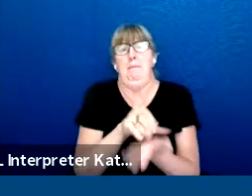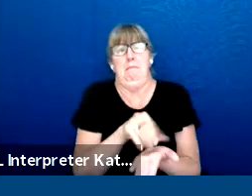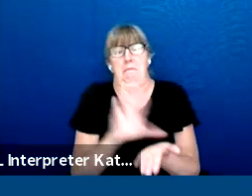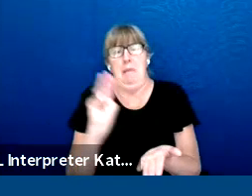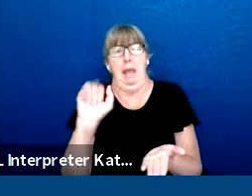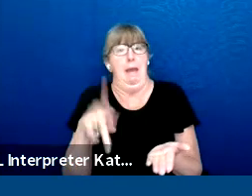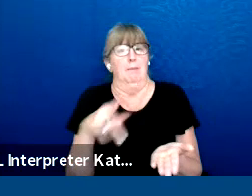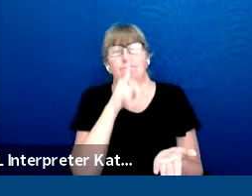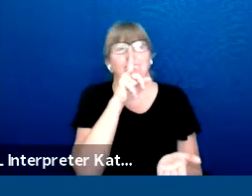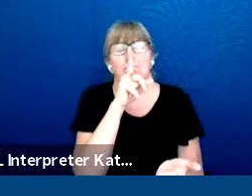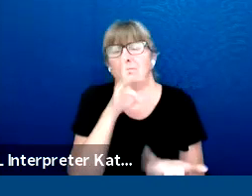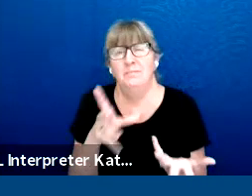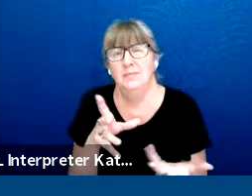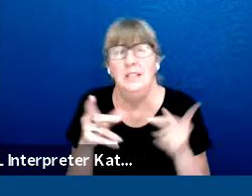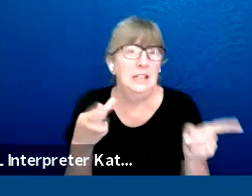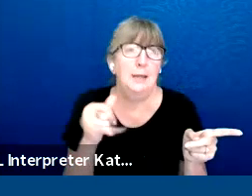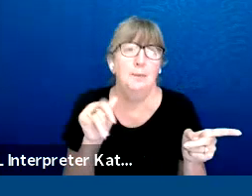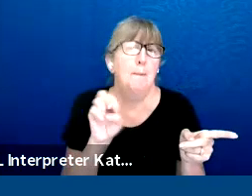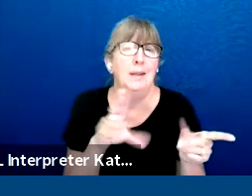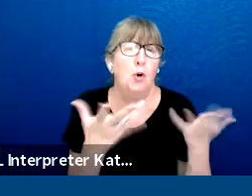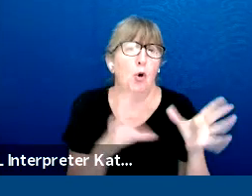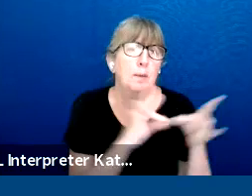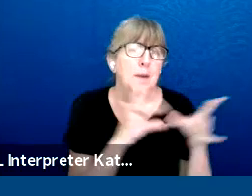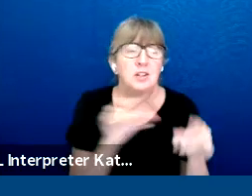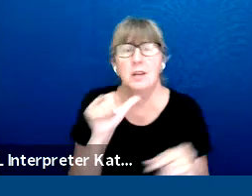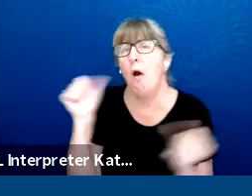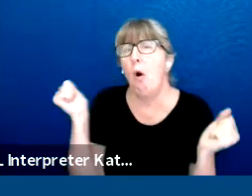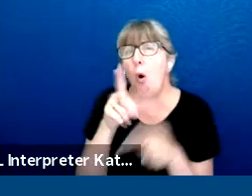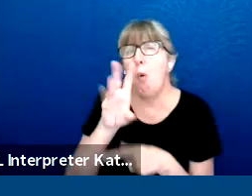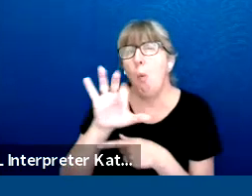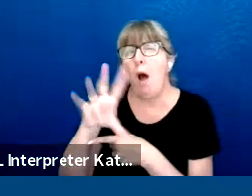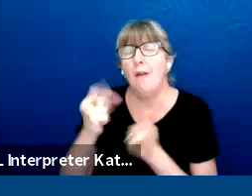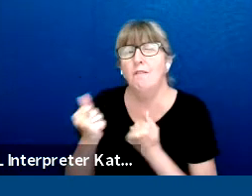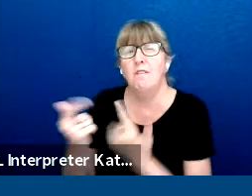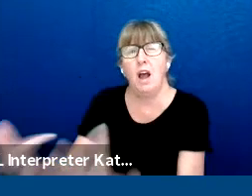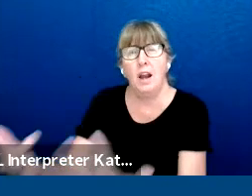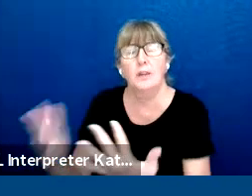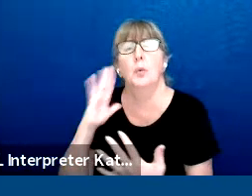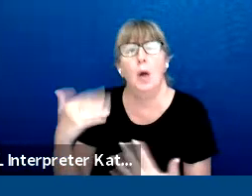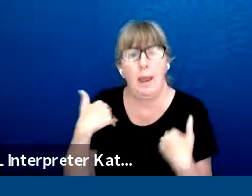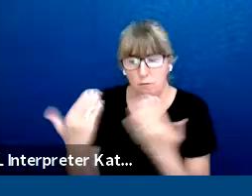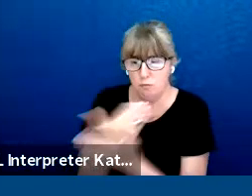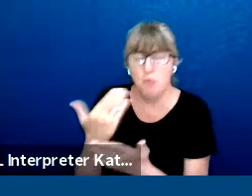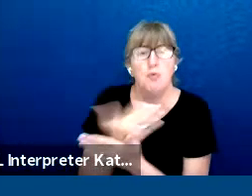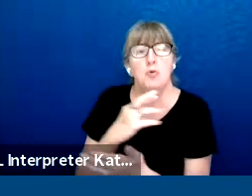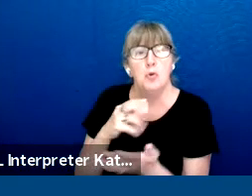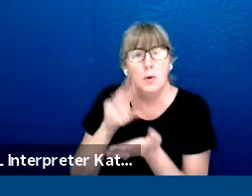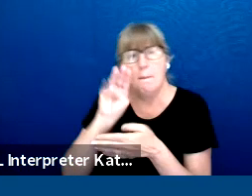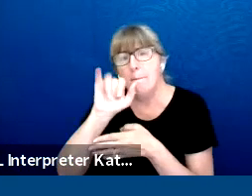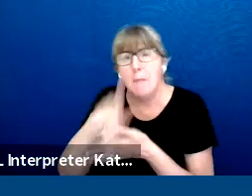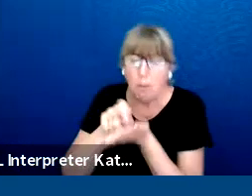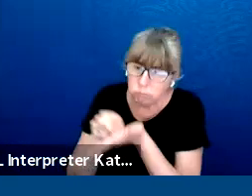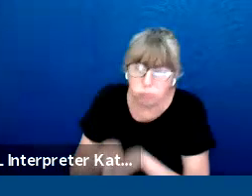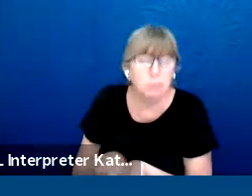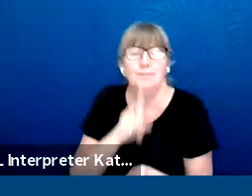mentioned, not all wildfires get a bear report, which goes in and maps those risks. So